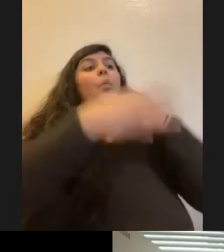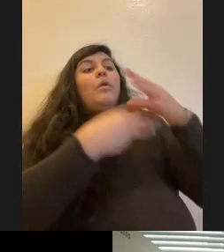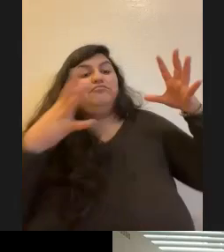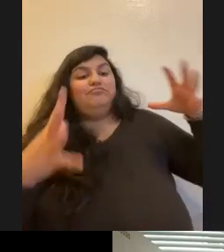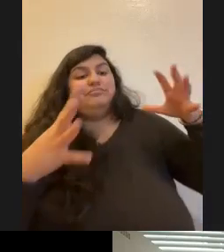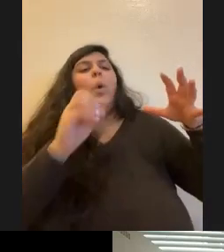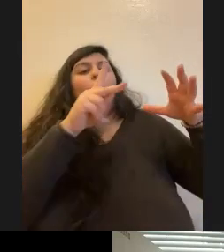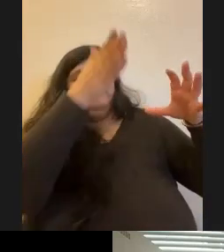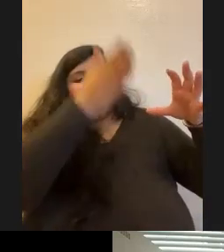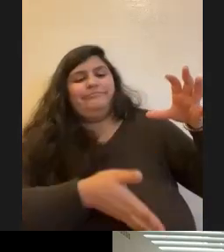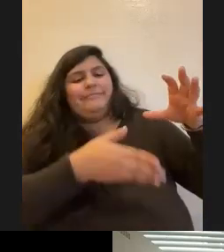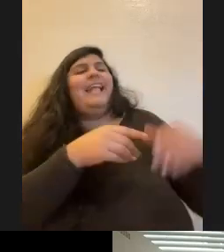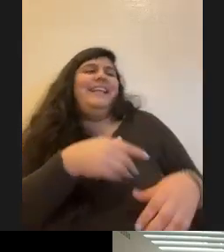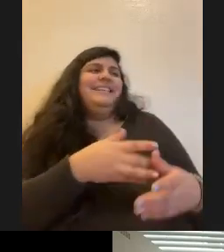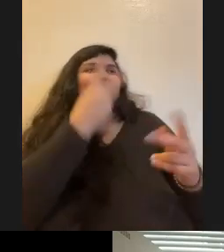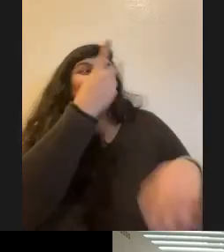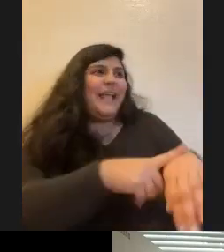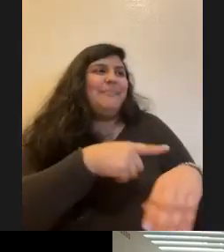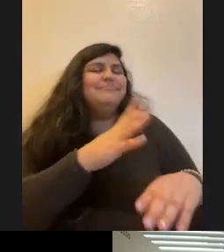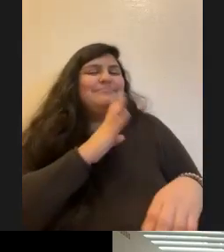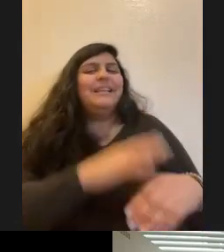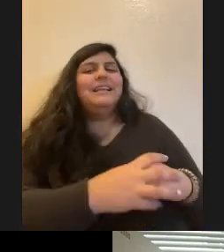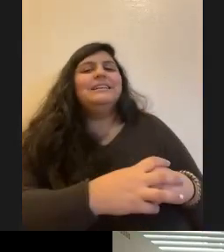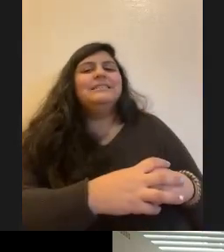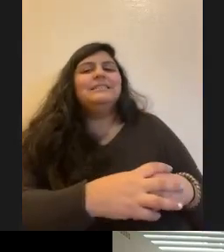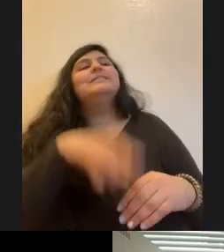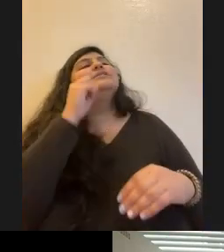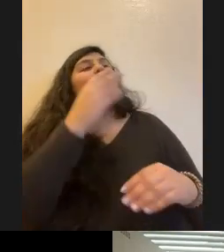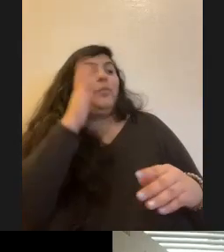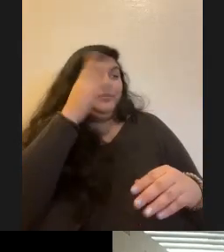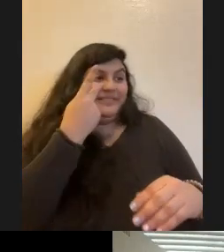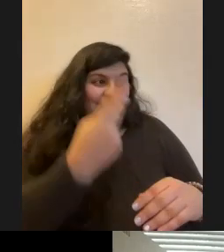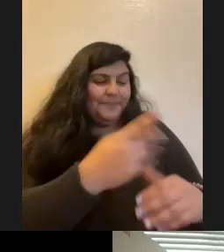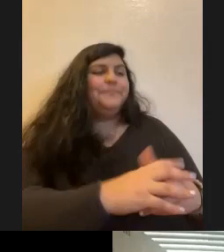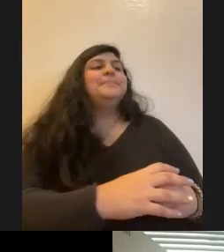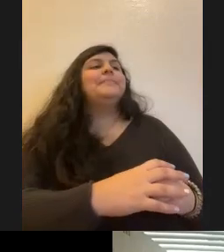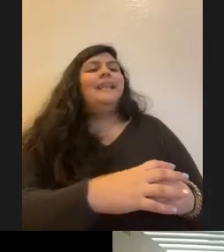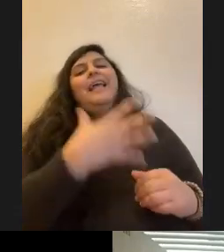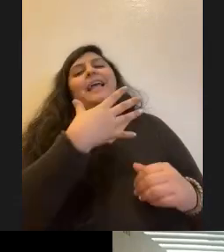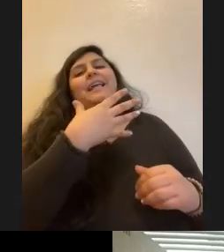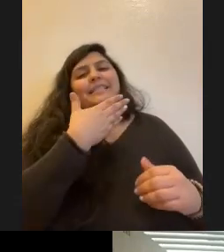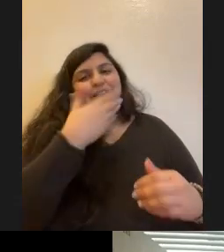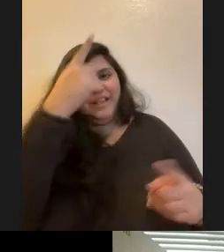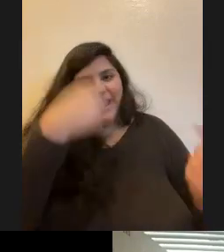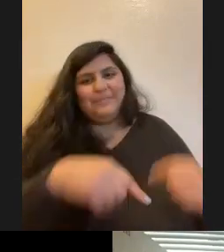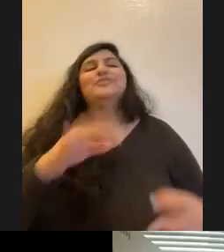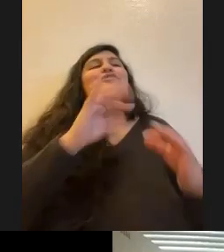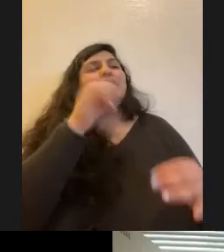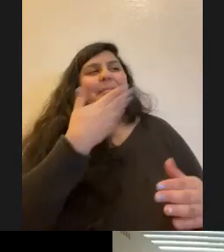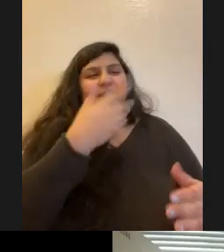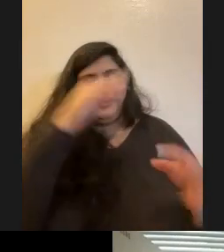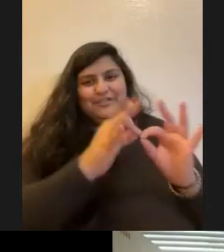okay to do it twice in a row. We will see you then. Thank you for coming, and thank you, Jasmine, for interpreting for us.